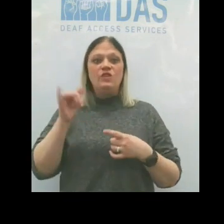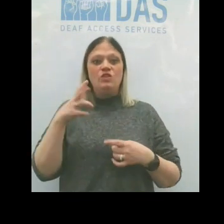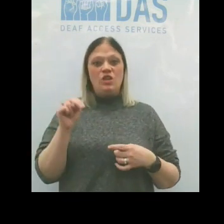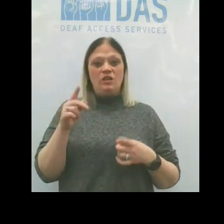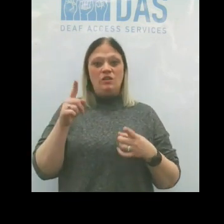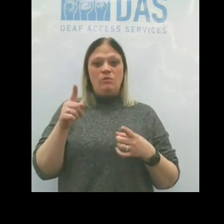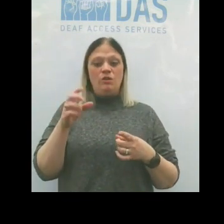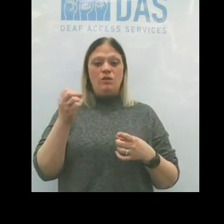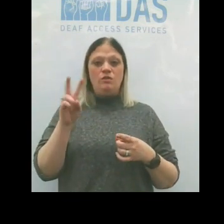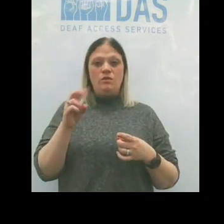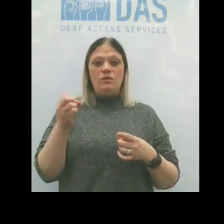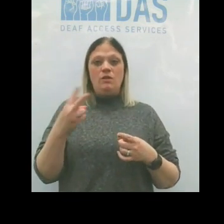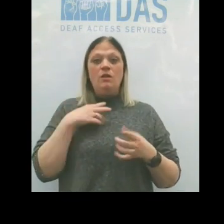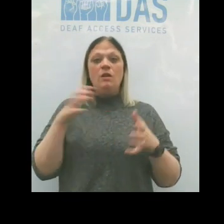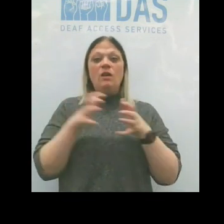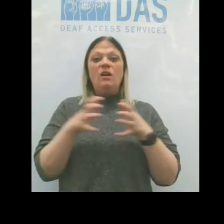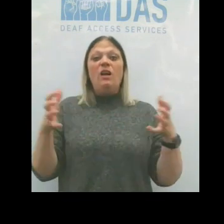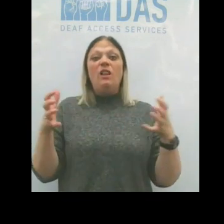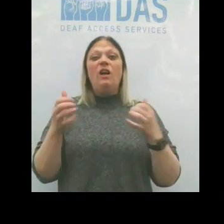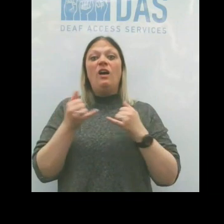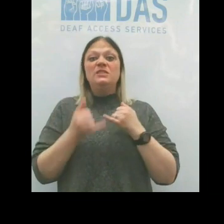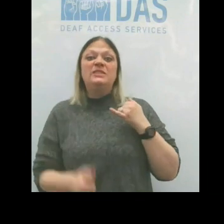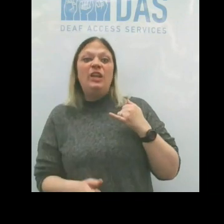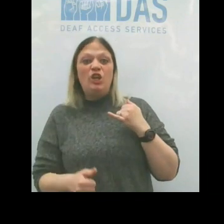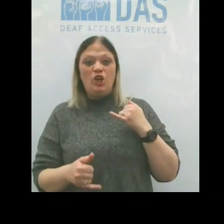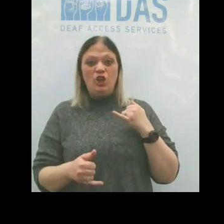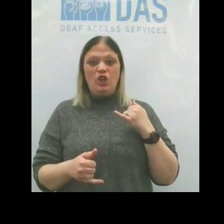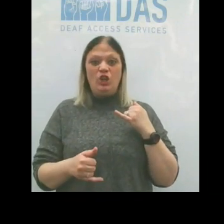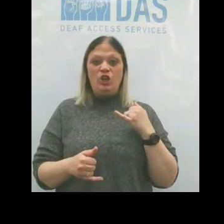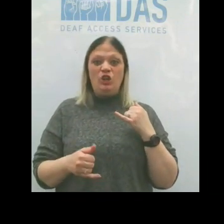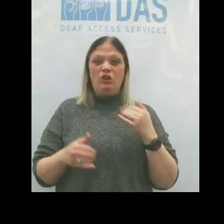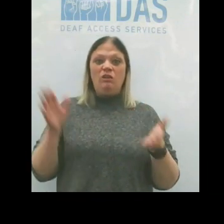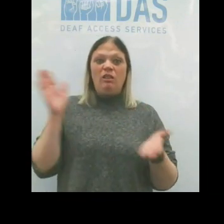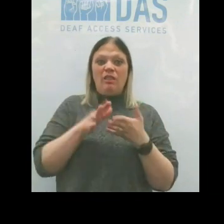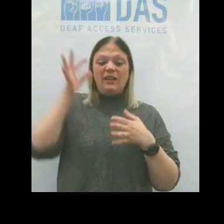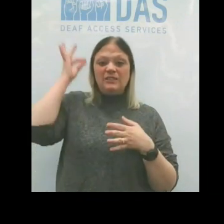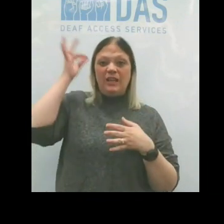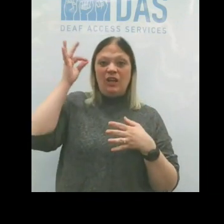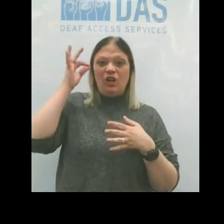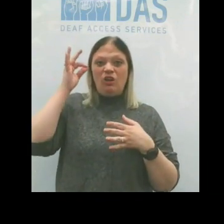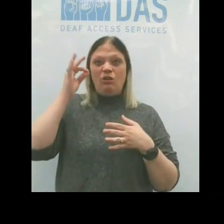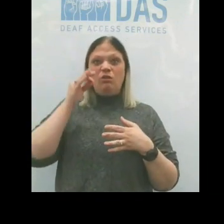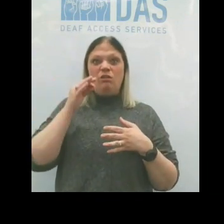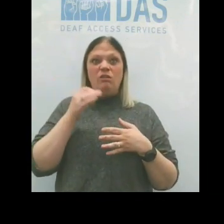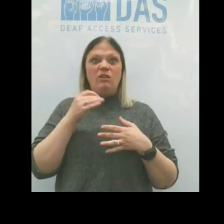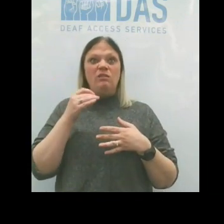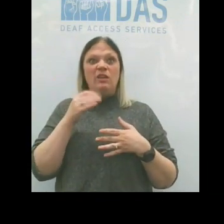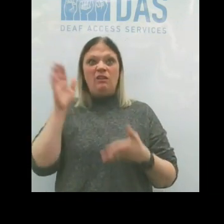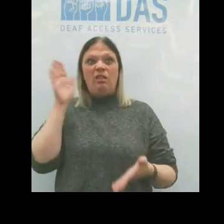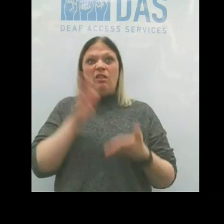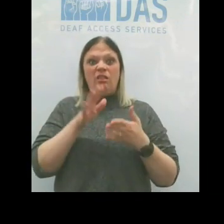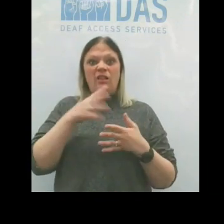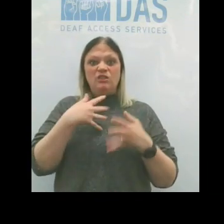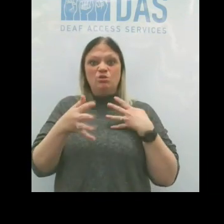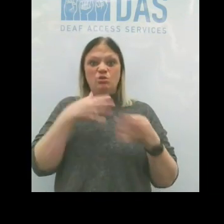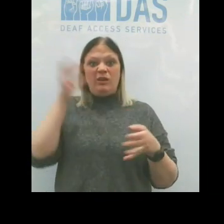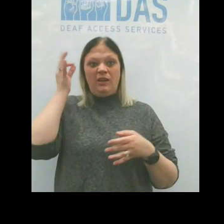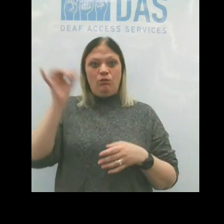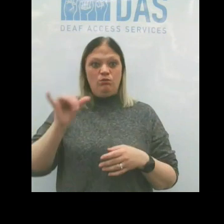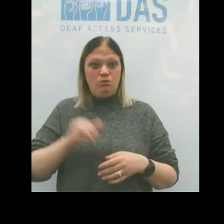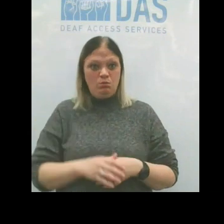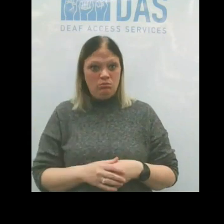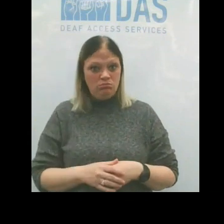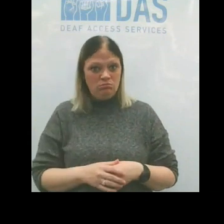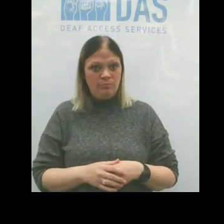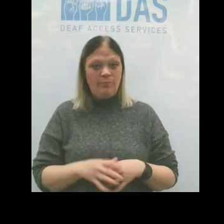lot skinnier, with a lot less hair, and certainly a lot less gray hair in that hair. I bring that up because I want people to